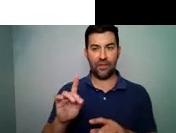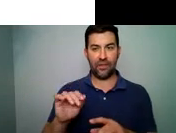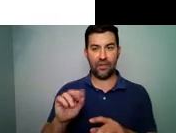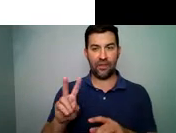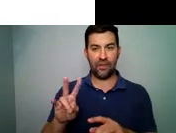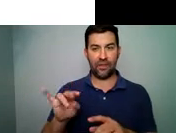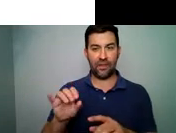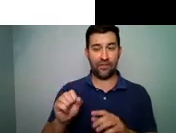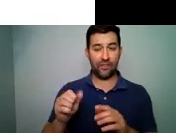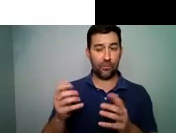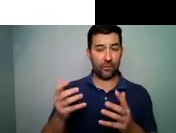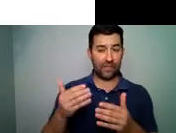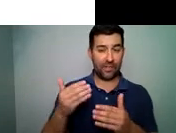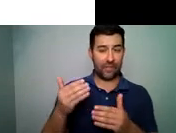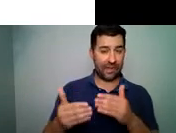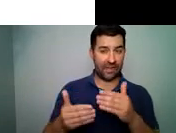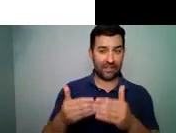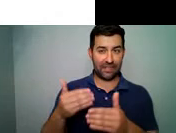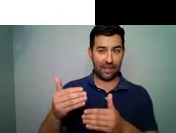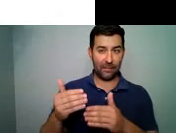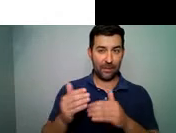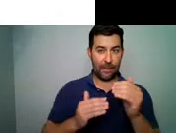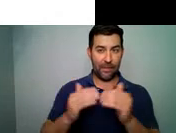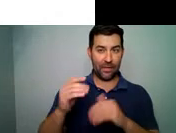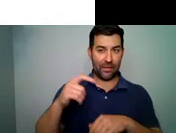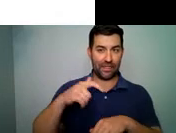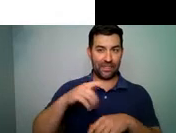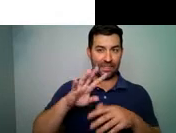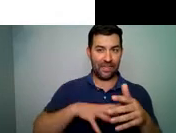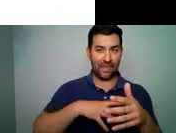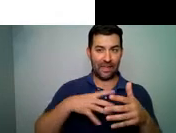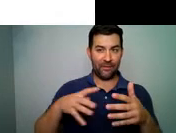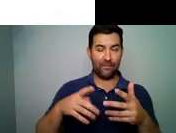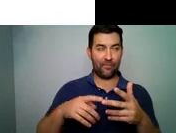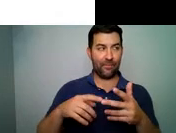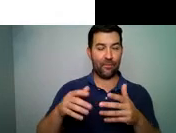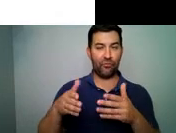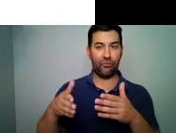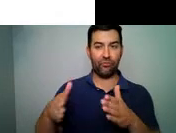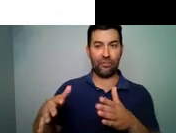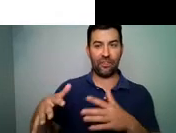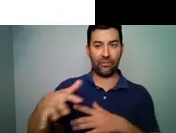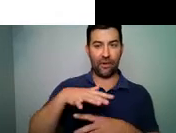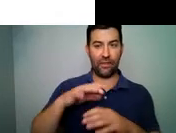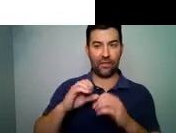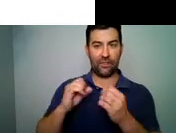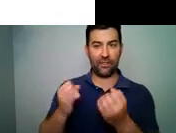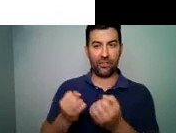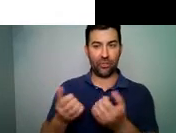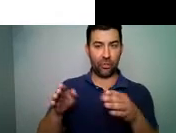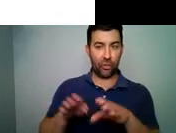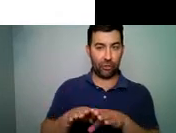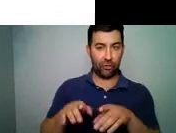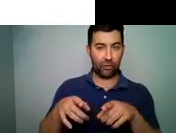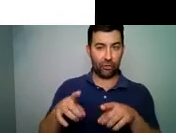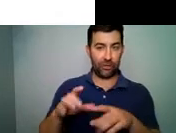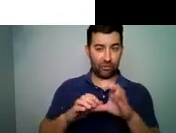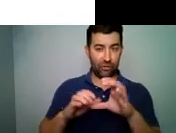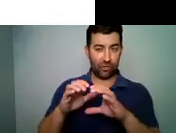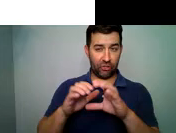there next steps, build time? Will any of the streets around the station be closed during construction?